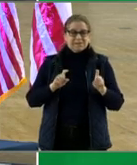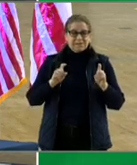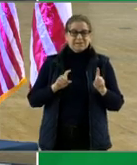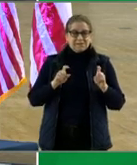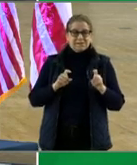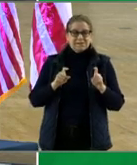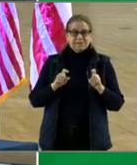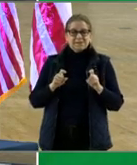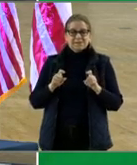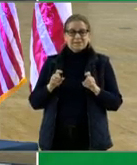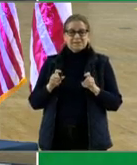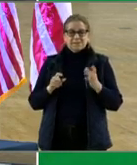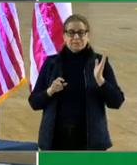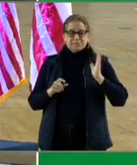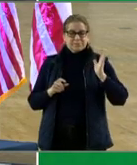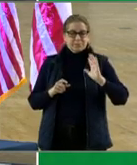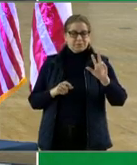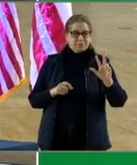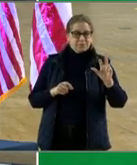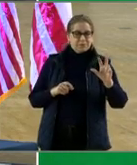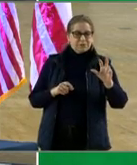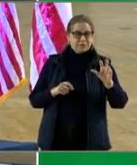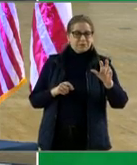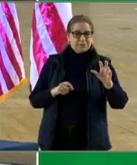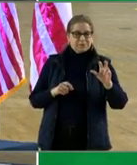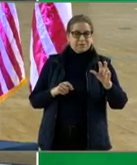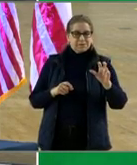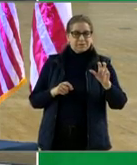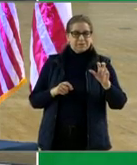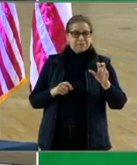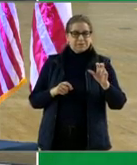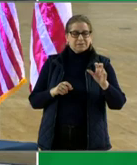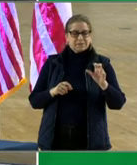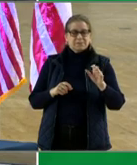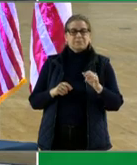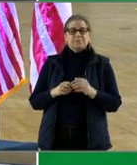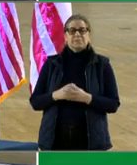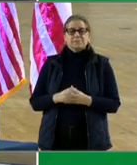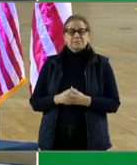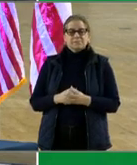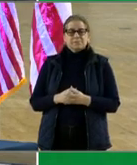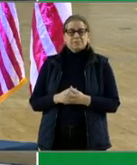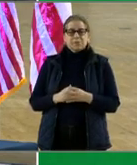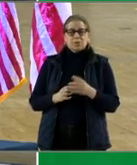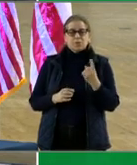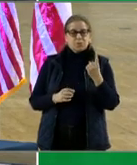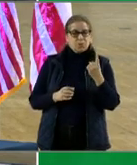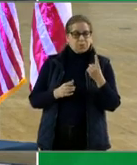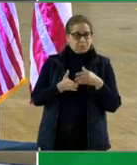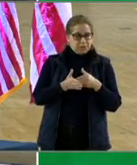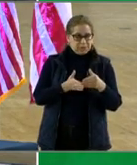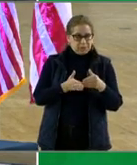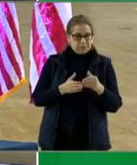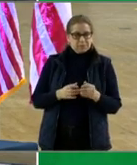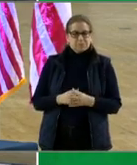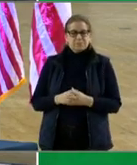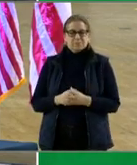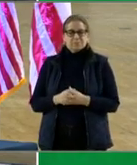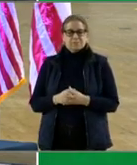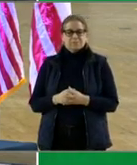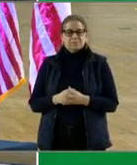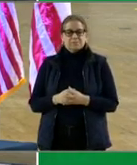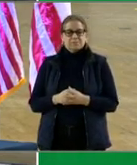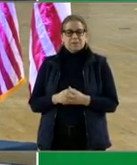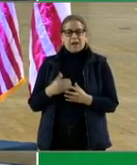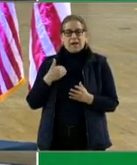about 300 tests per 1 million people on March 18th to about 4,000 tests per 1